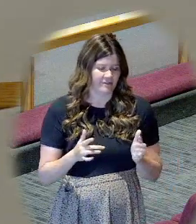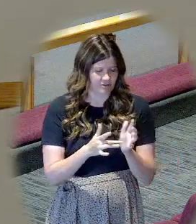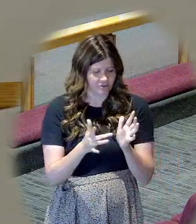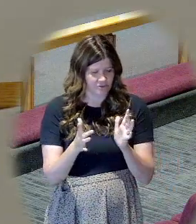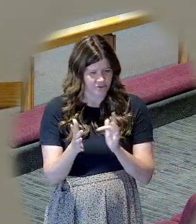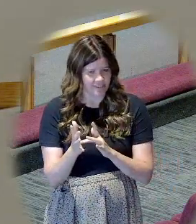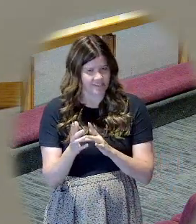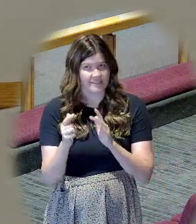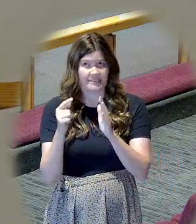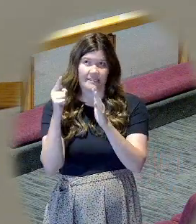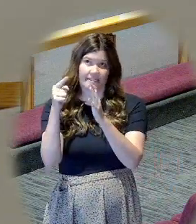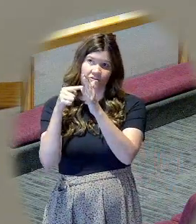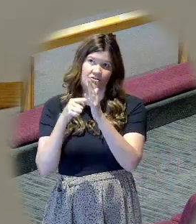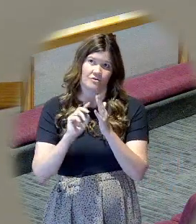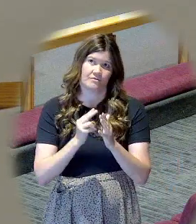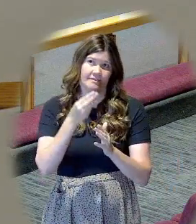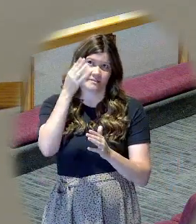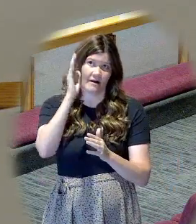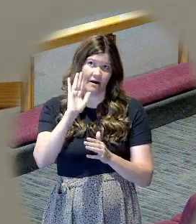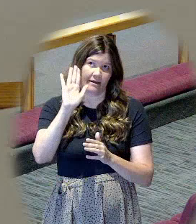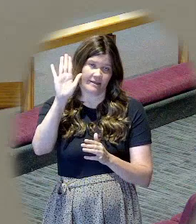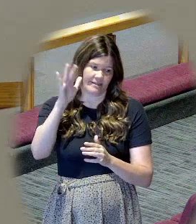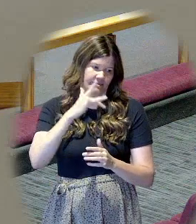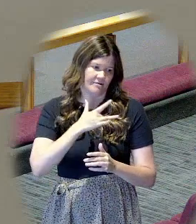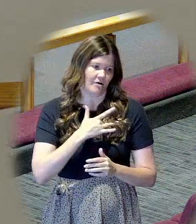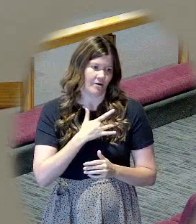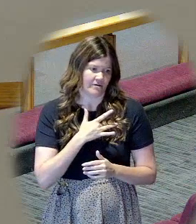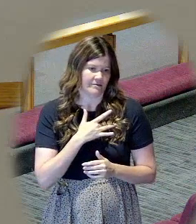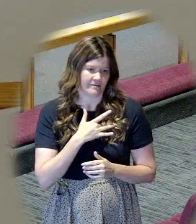Jesus shows us the heart of God.